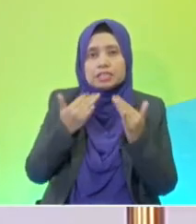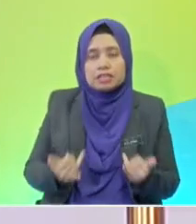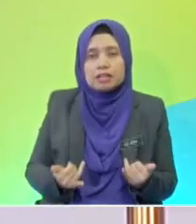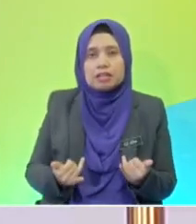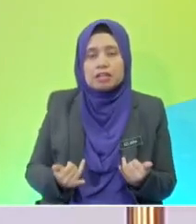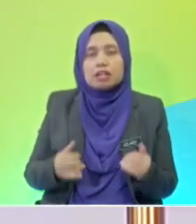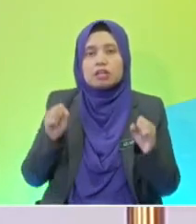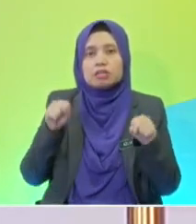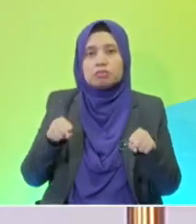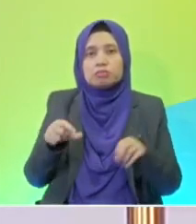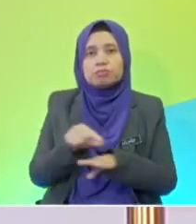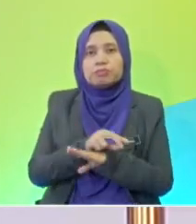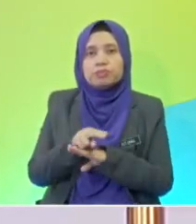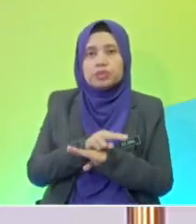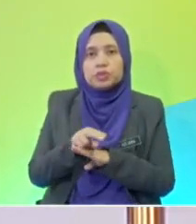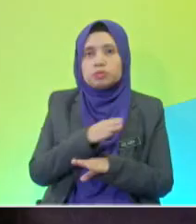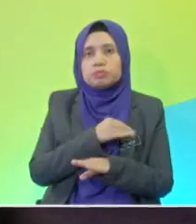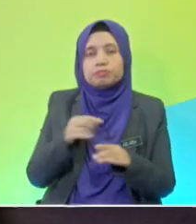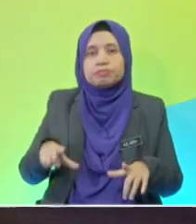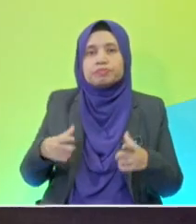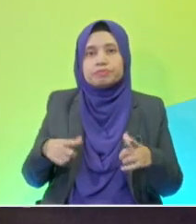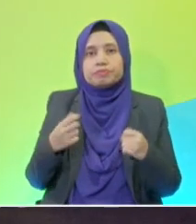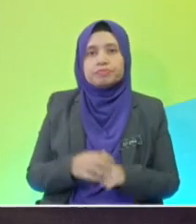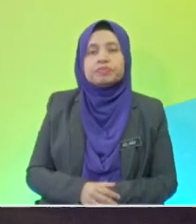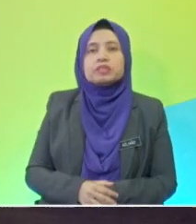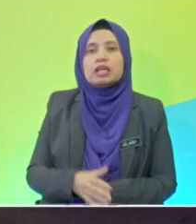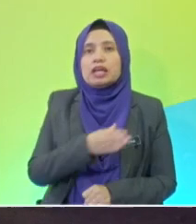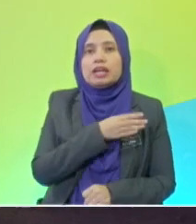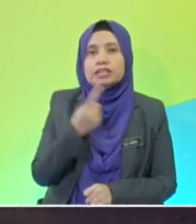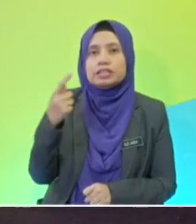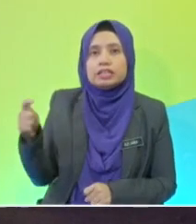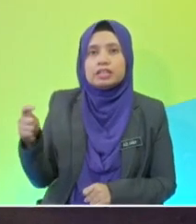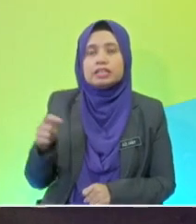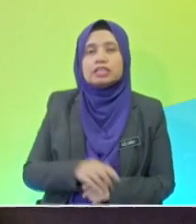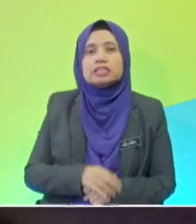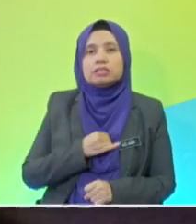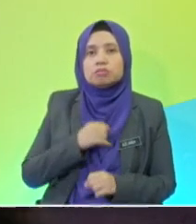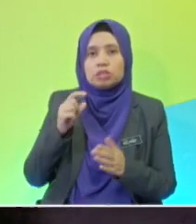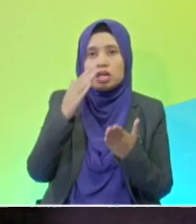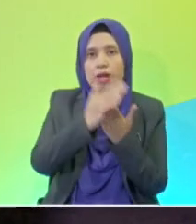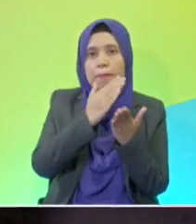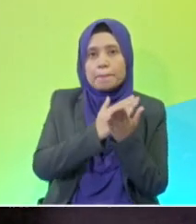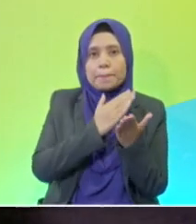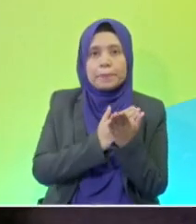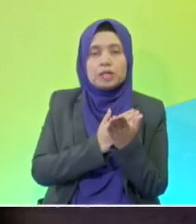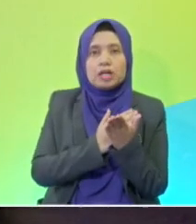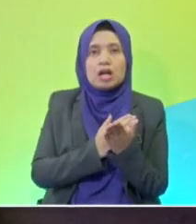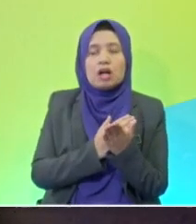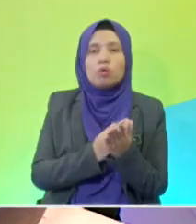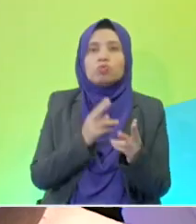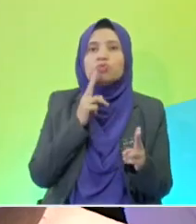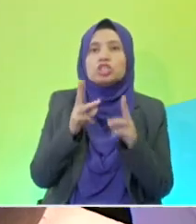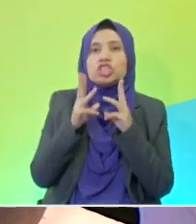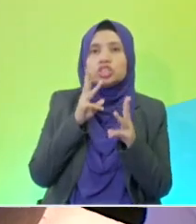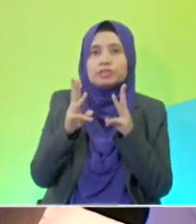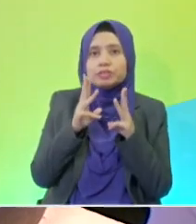also probably that's my reason. Okay, all right. So and then you got to list down the items that you wish to put